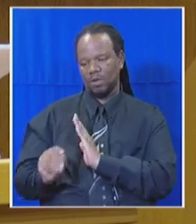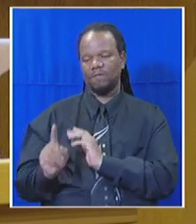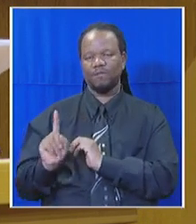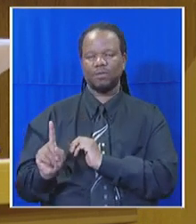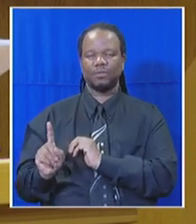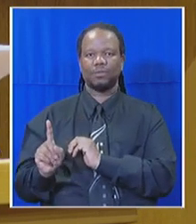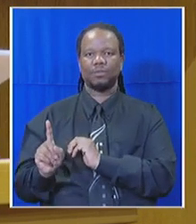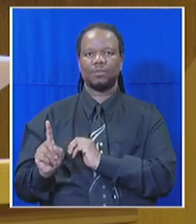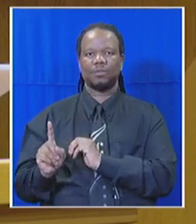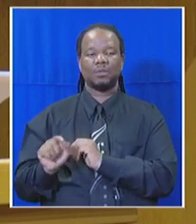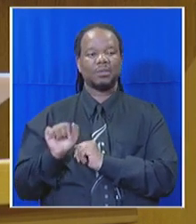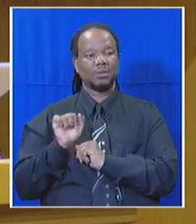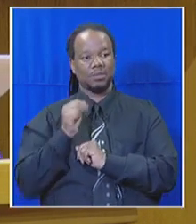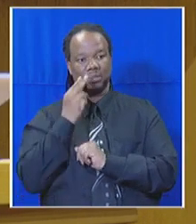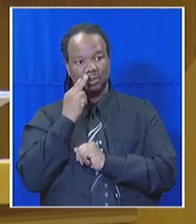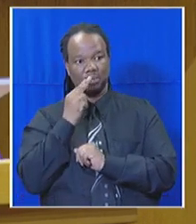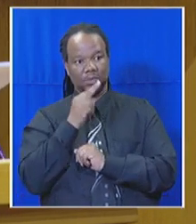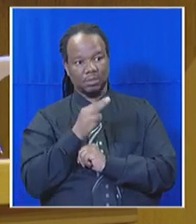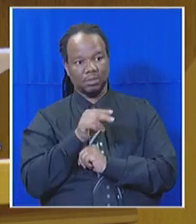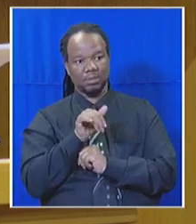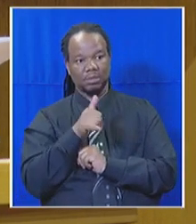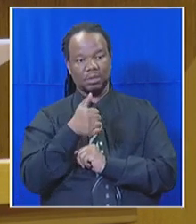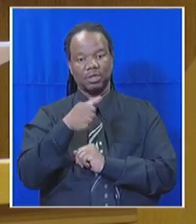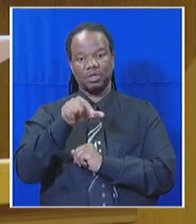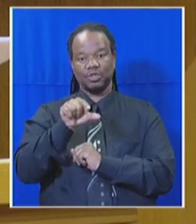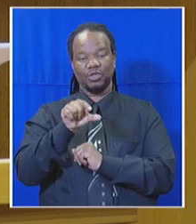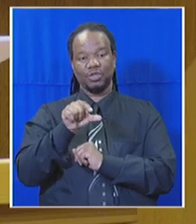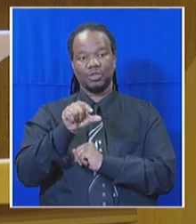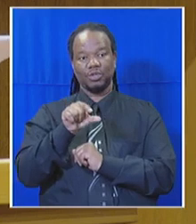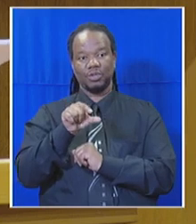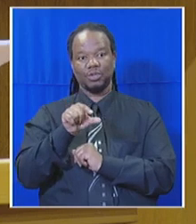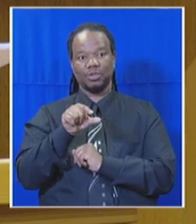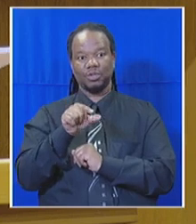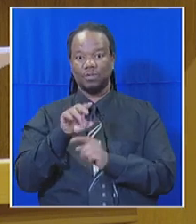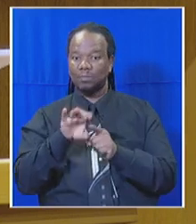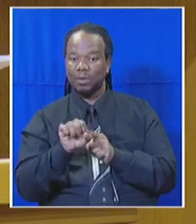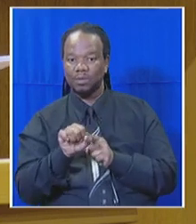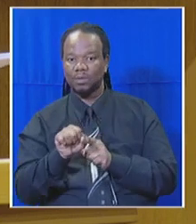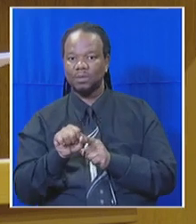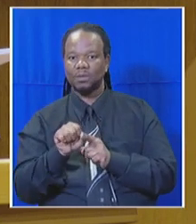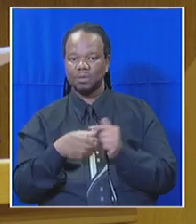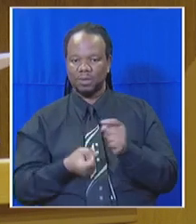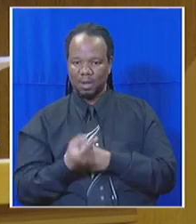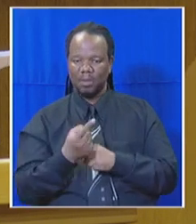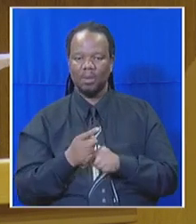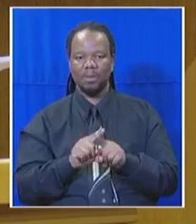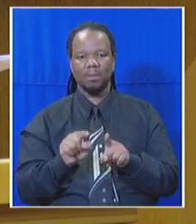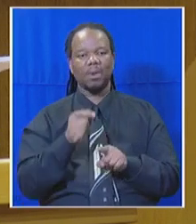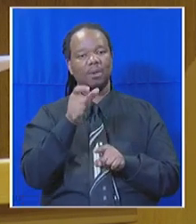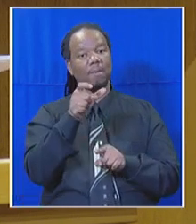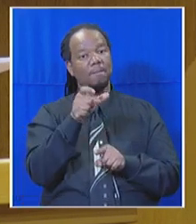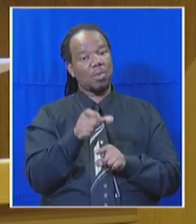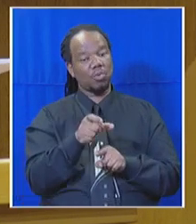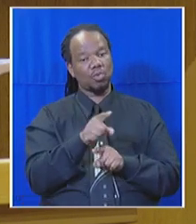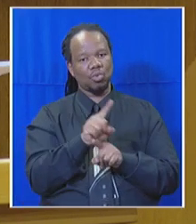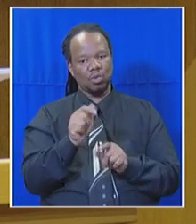was again noted by the Auditor General is still occurring. Management must be held accountable for